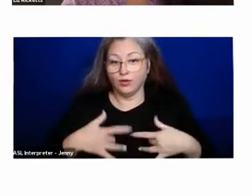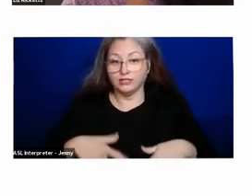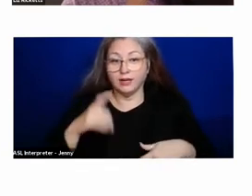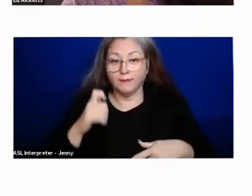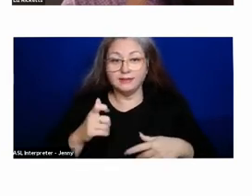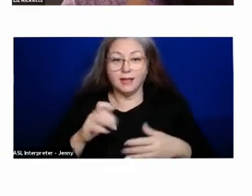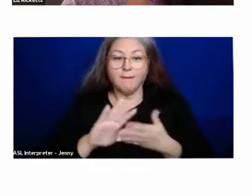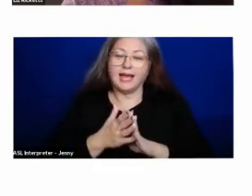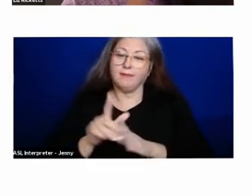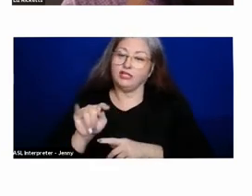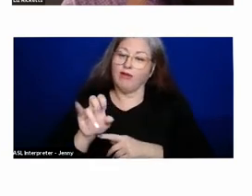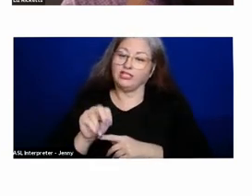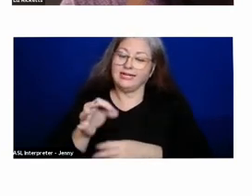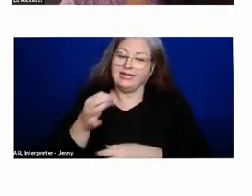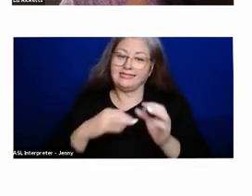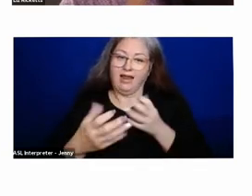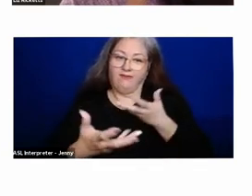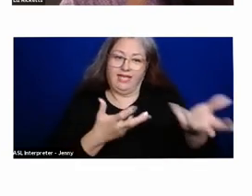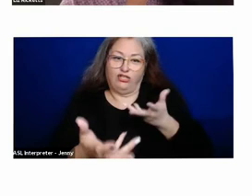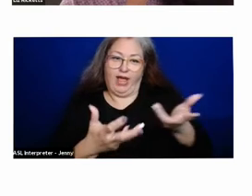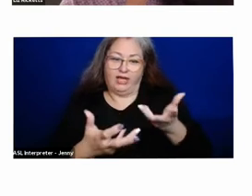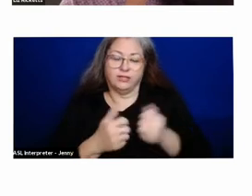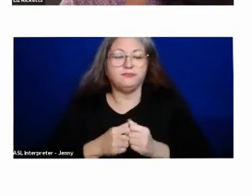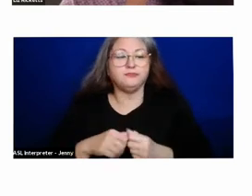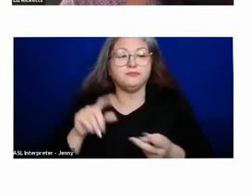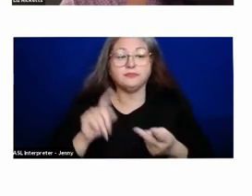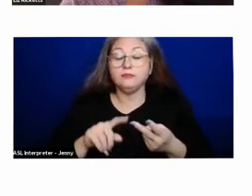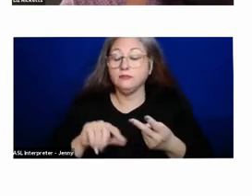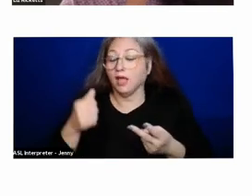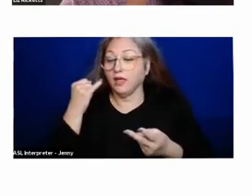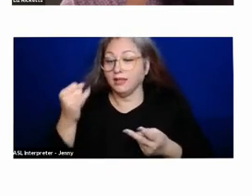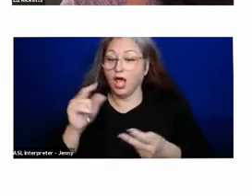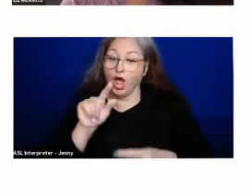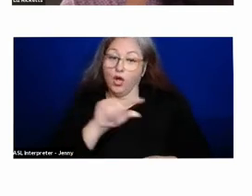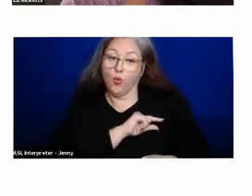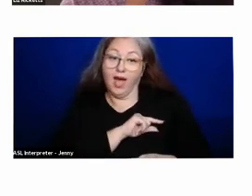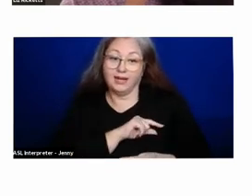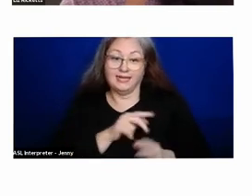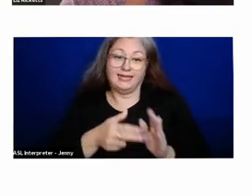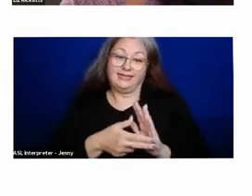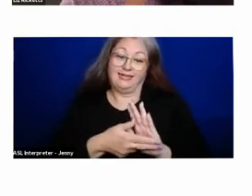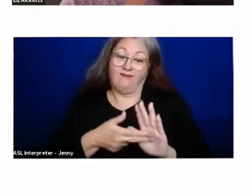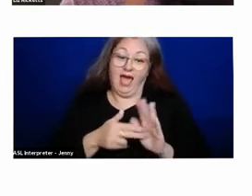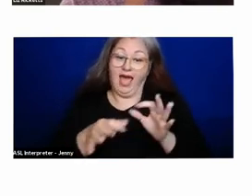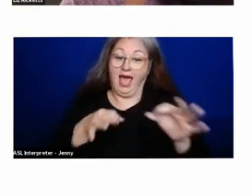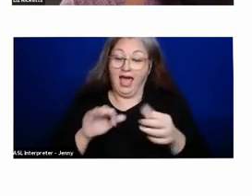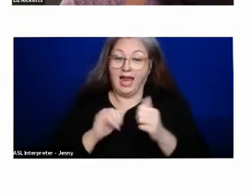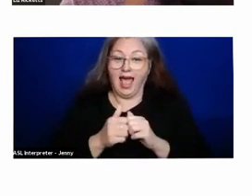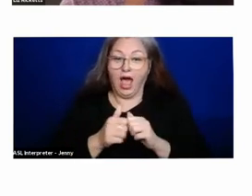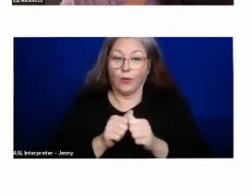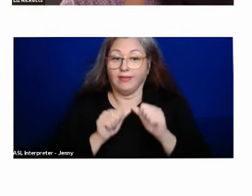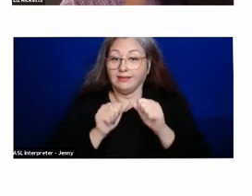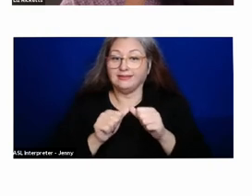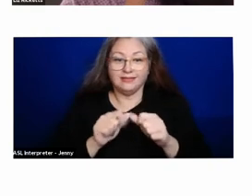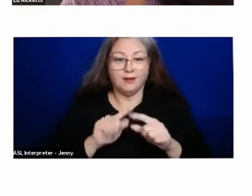transaction instead of an interaction. Second is this idea that quality is defined by consistency, but where consistency has